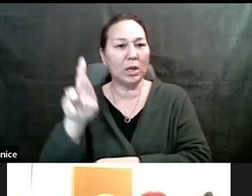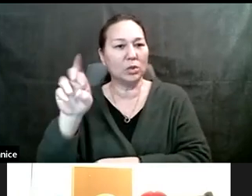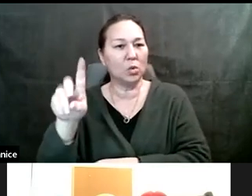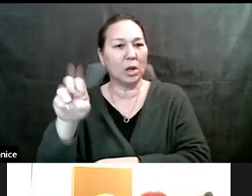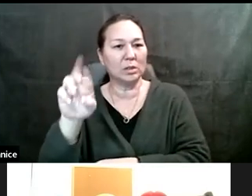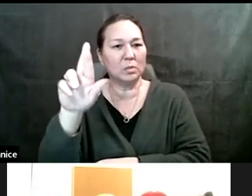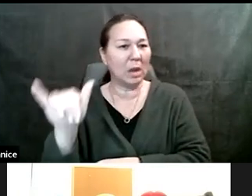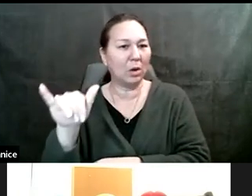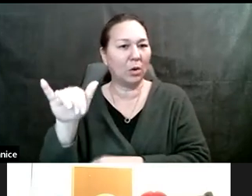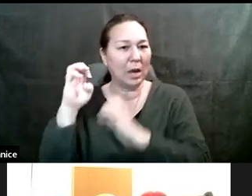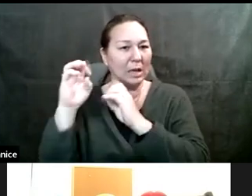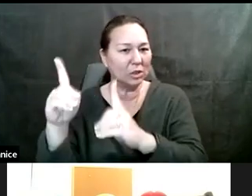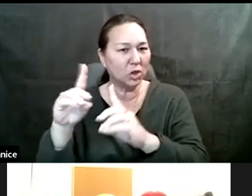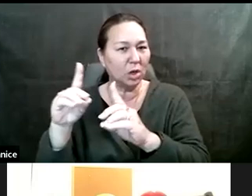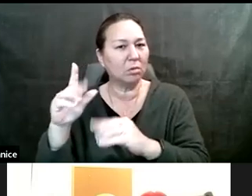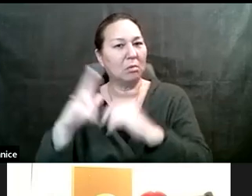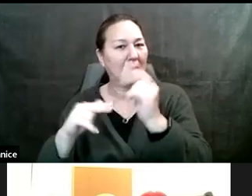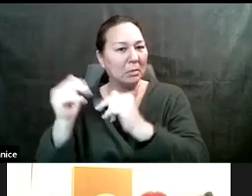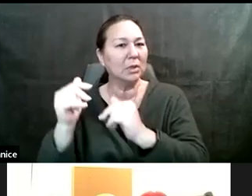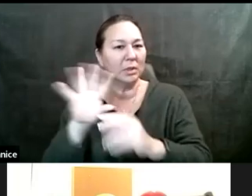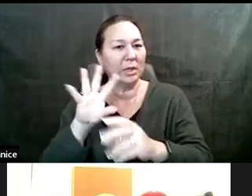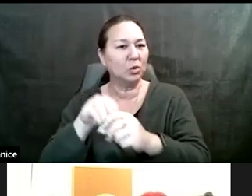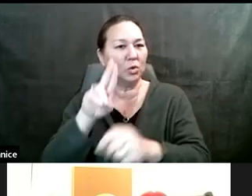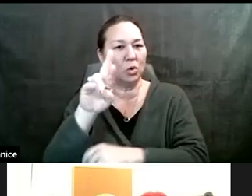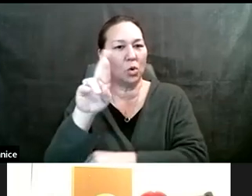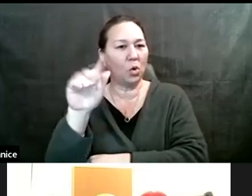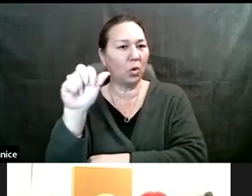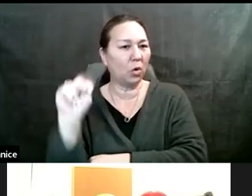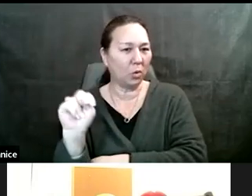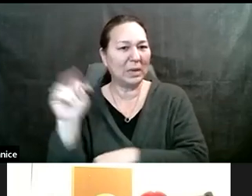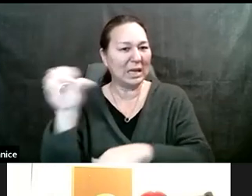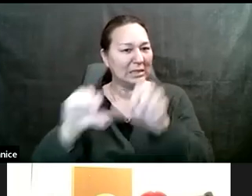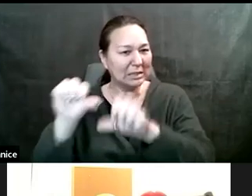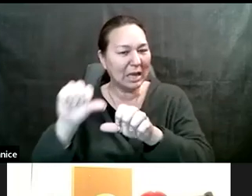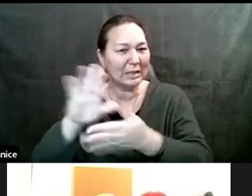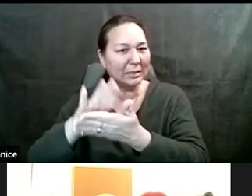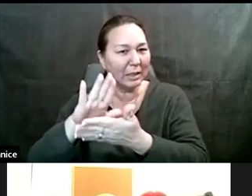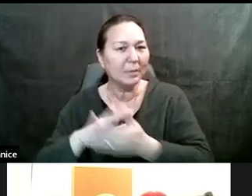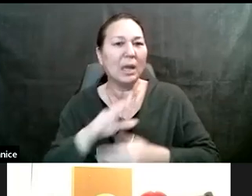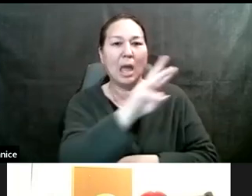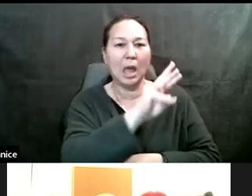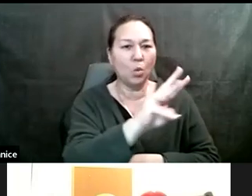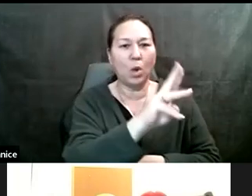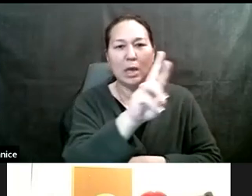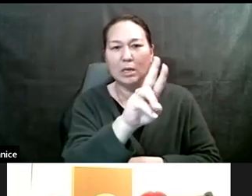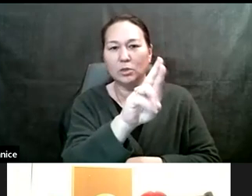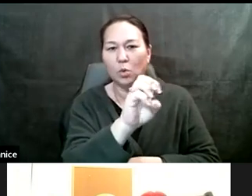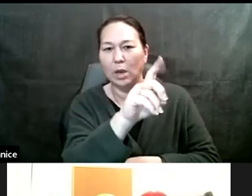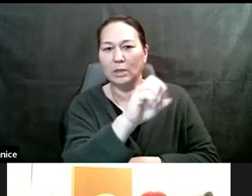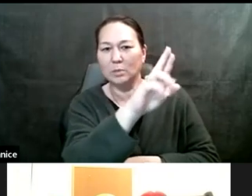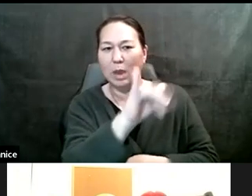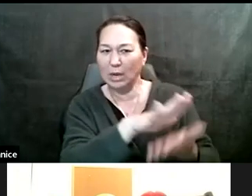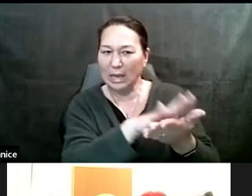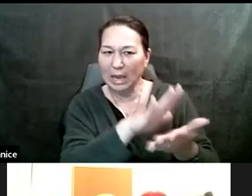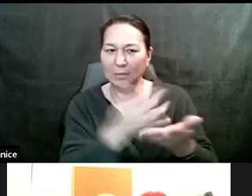Academy the Jackson Man Edwards Hamilton Mission Hill and Irving schools mergers and